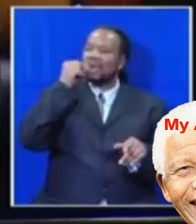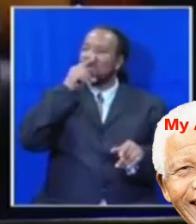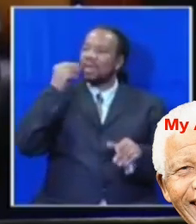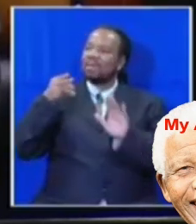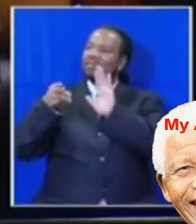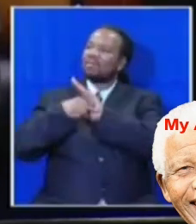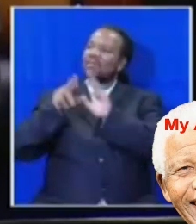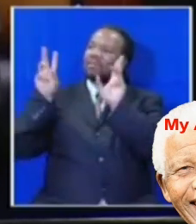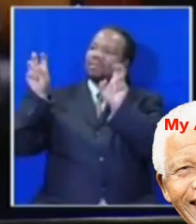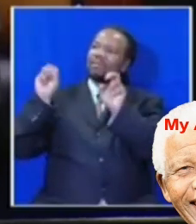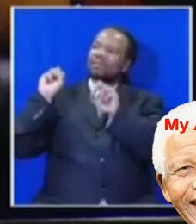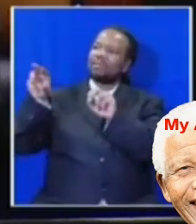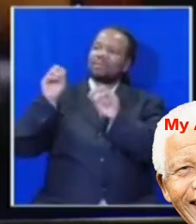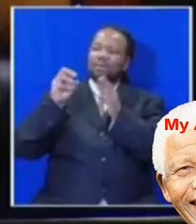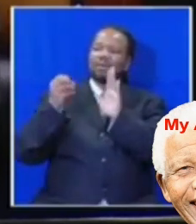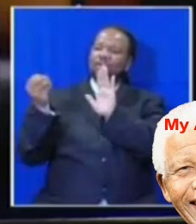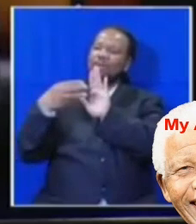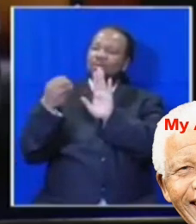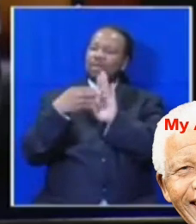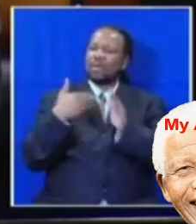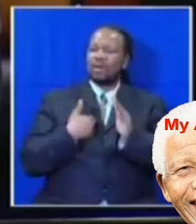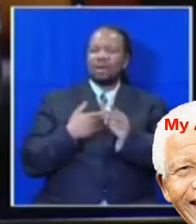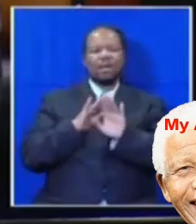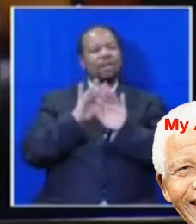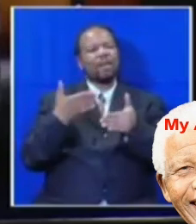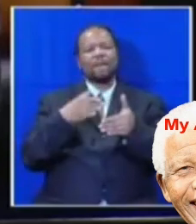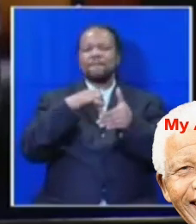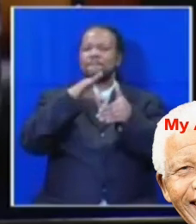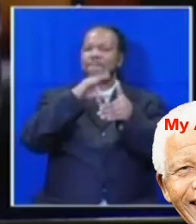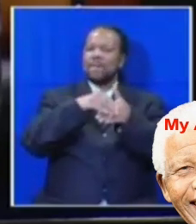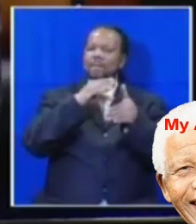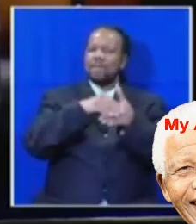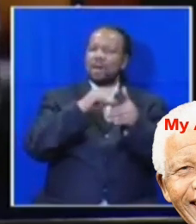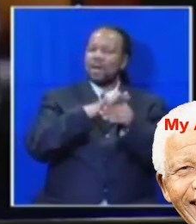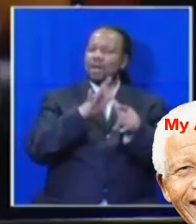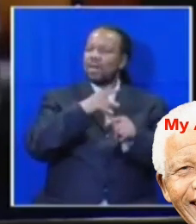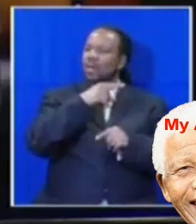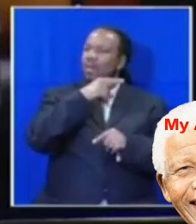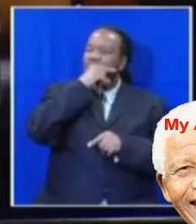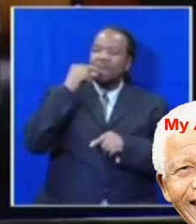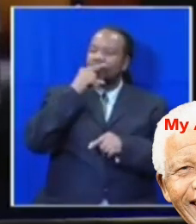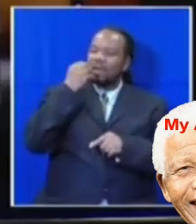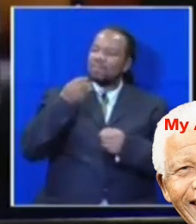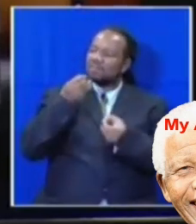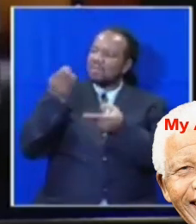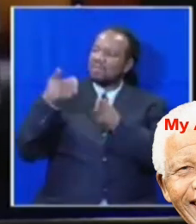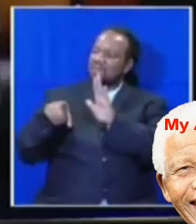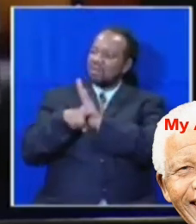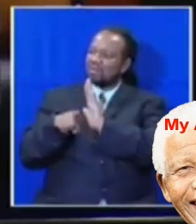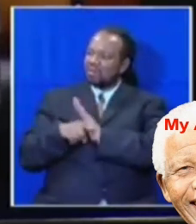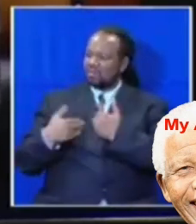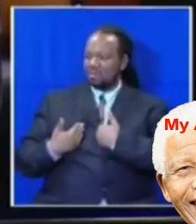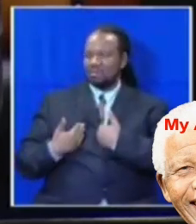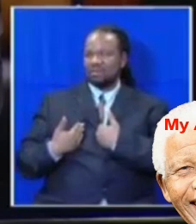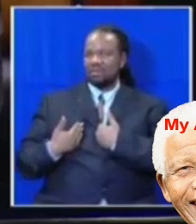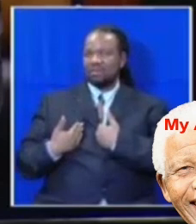take by the your member. seat. The member must refrain from casting Honourable aspersions member, I'm to asking EFF you now members. to take your seat. Thank you.